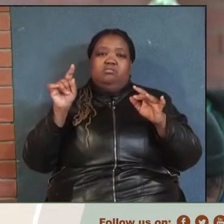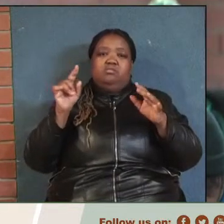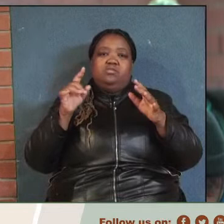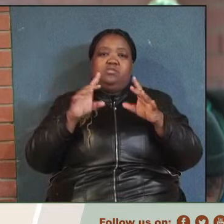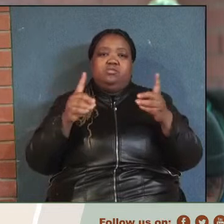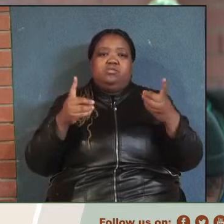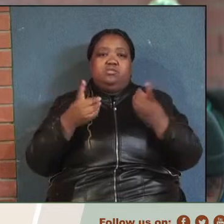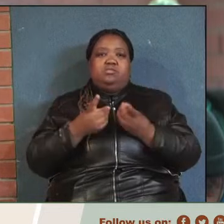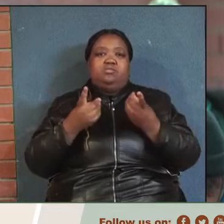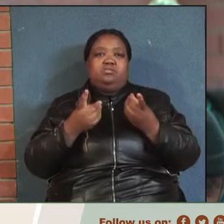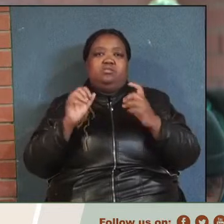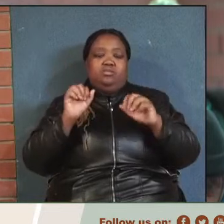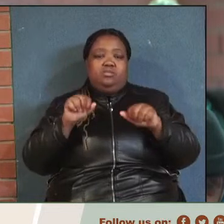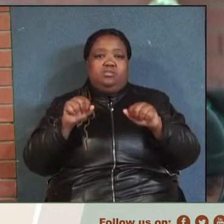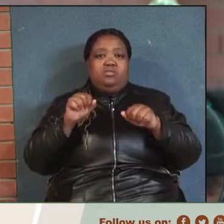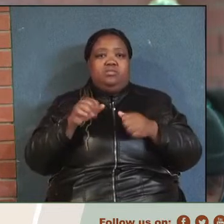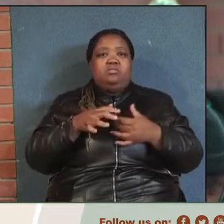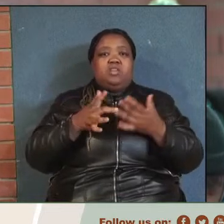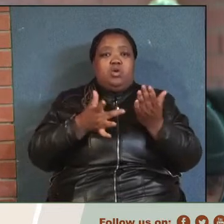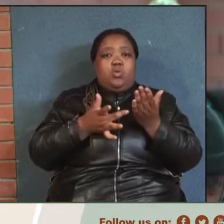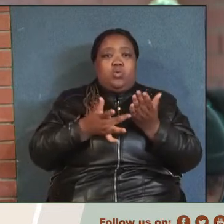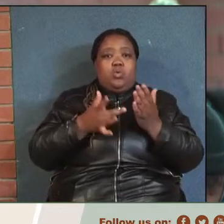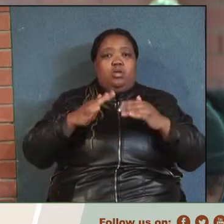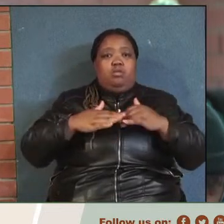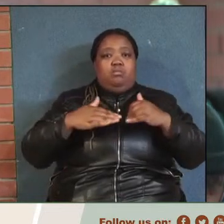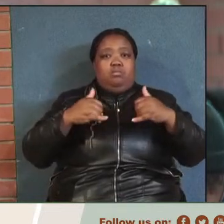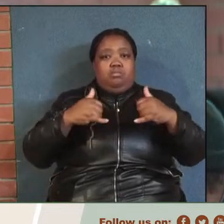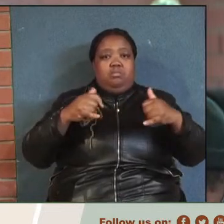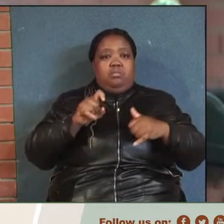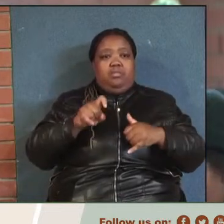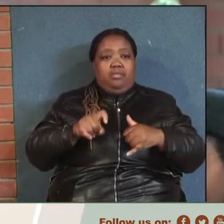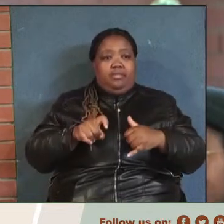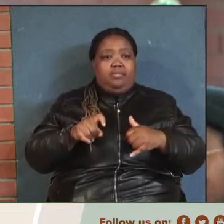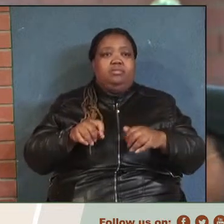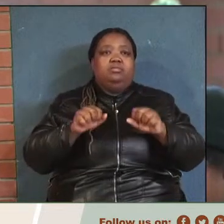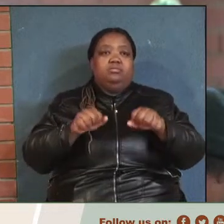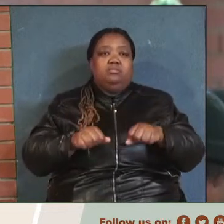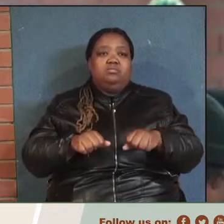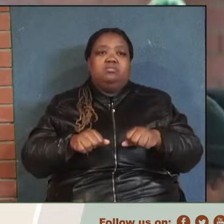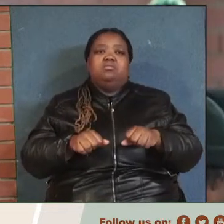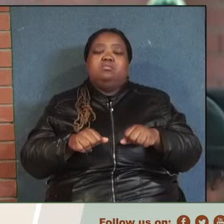it shall become achieved. We believe that the online application